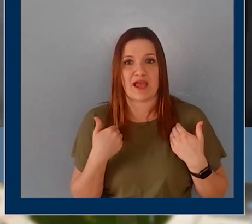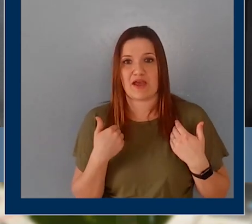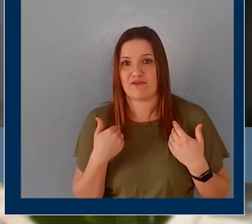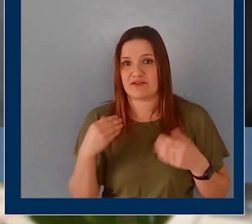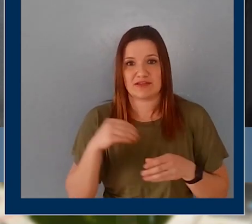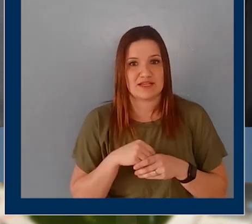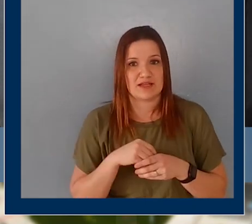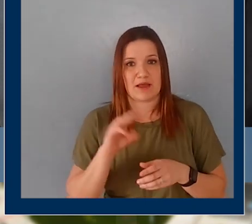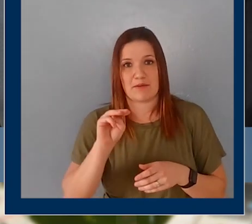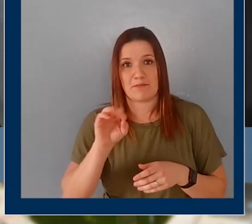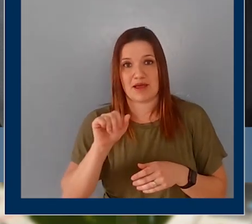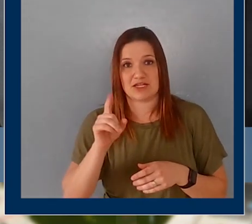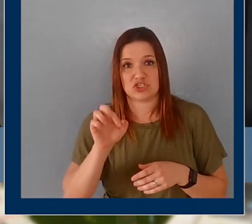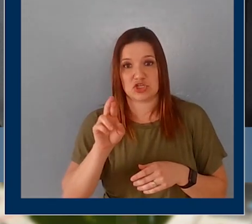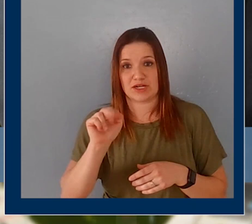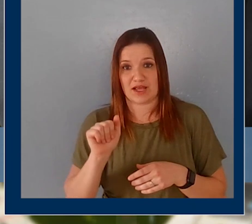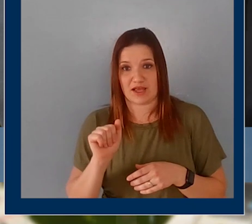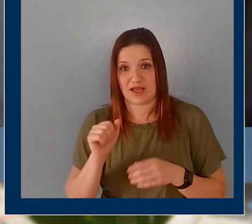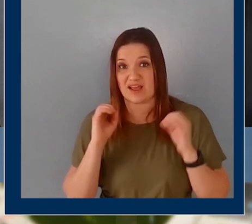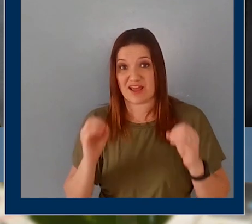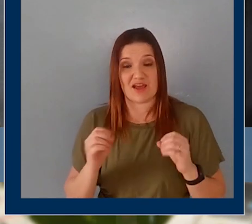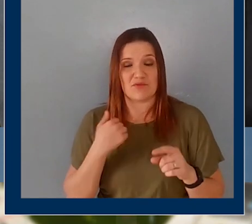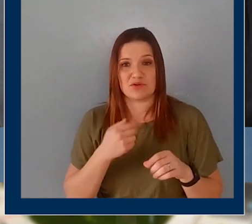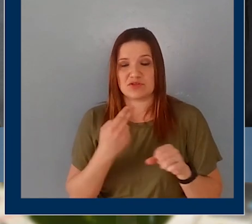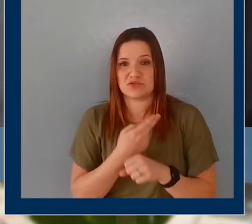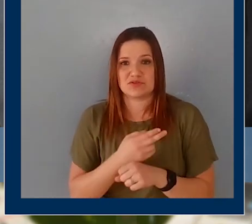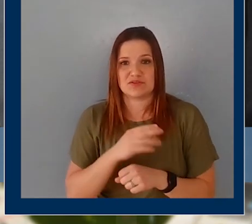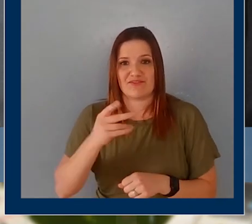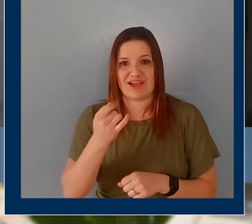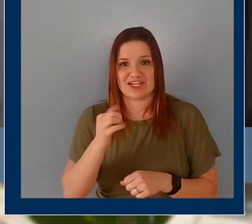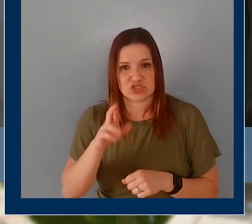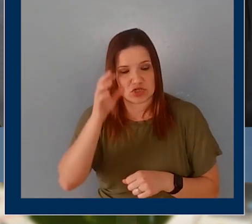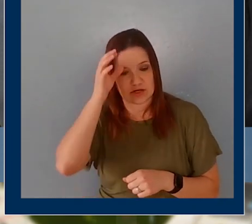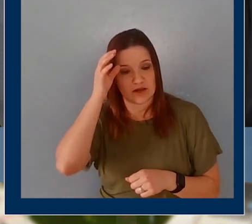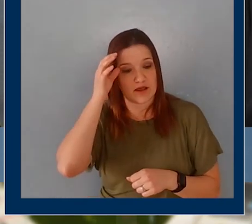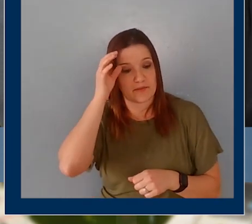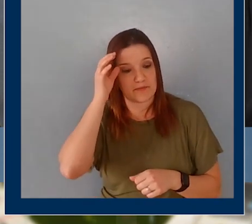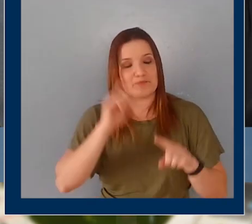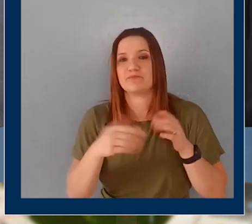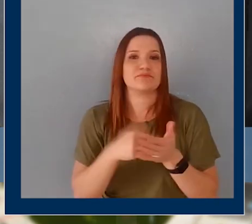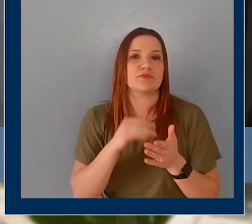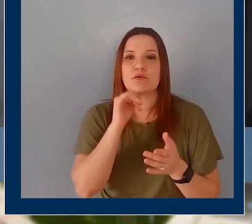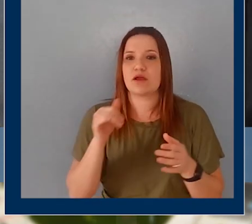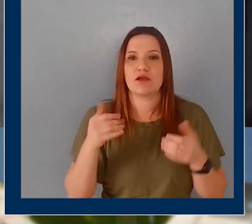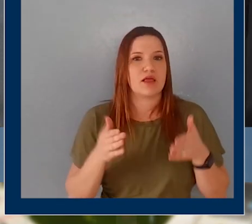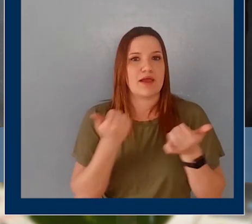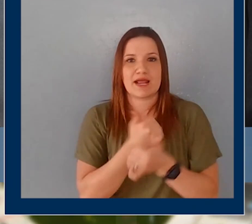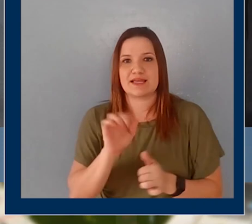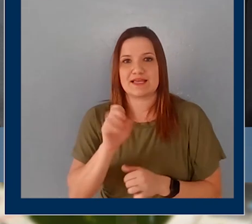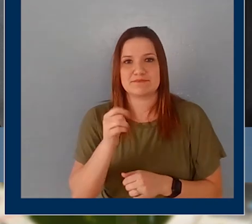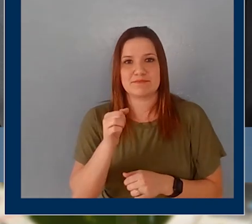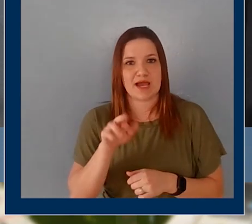actually haven't dipped into our Moderna vaccine at all. We're just using the Pfizer. But again, we won't let